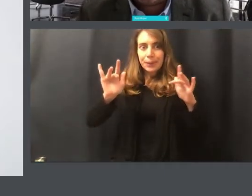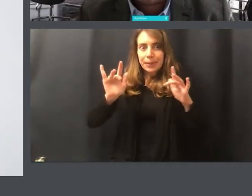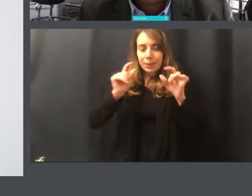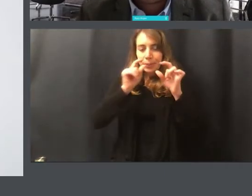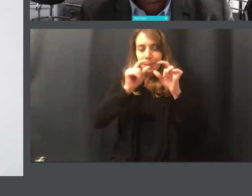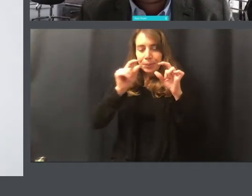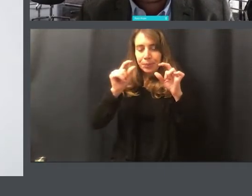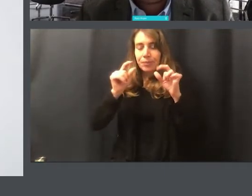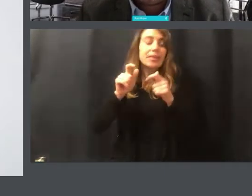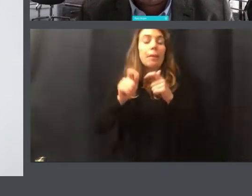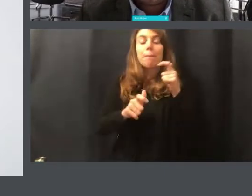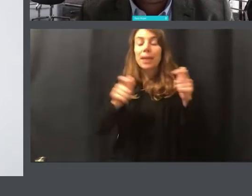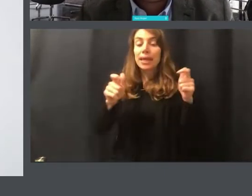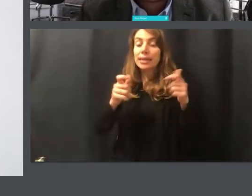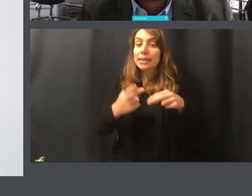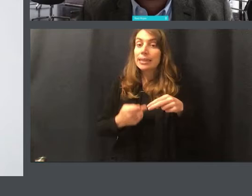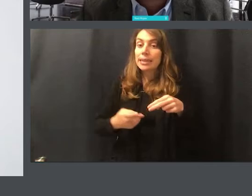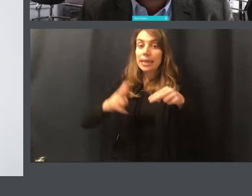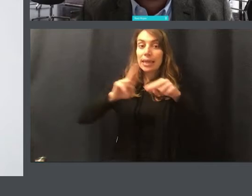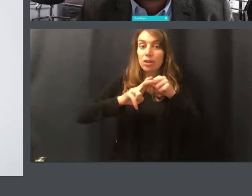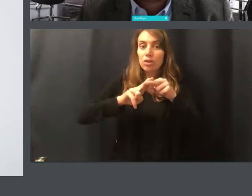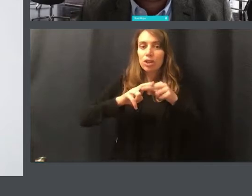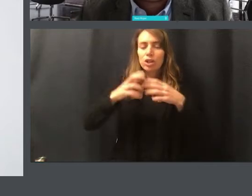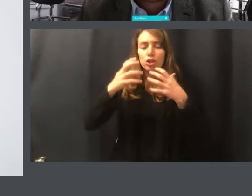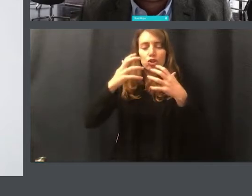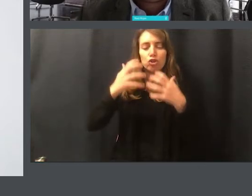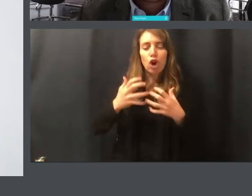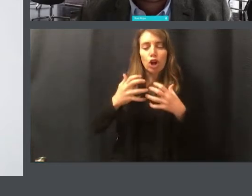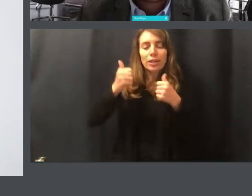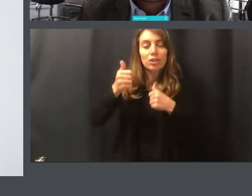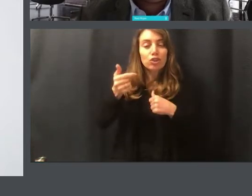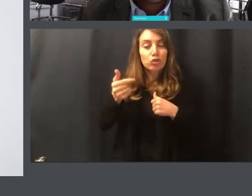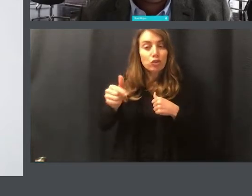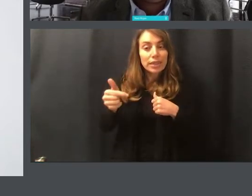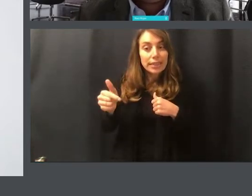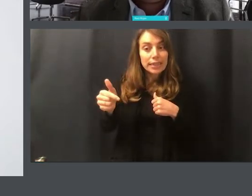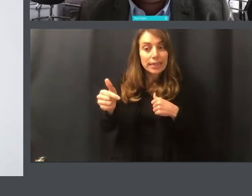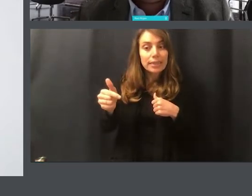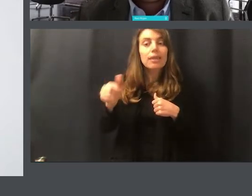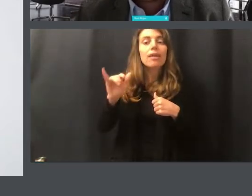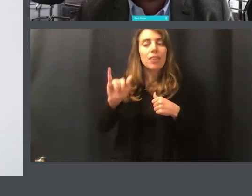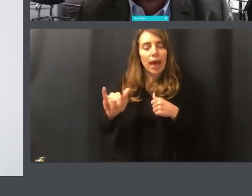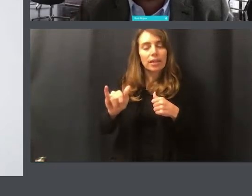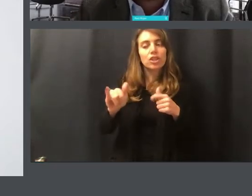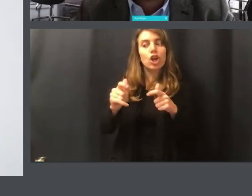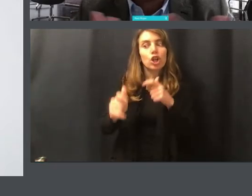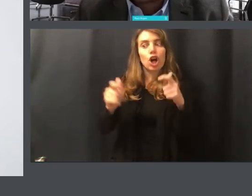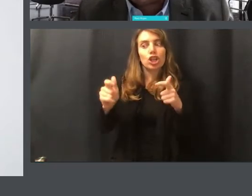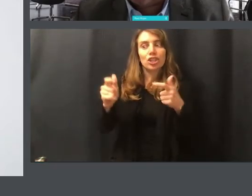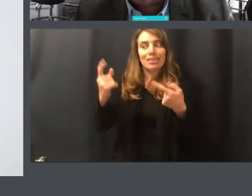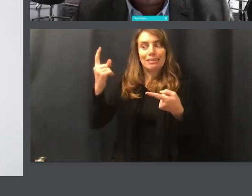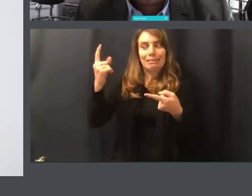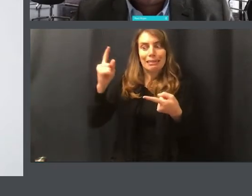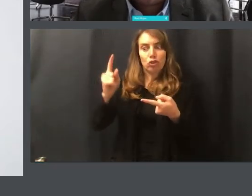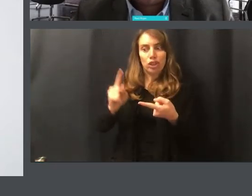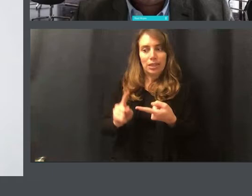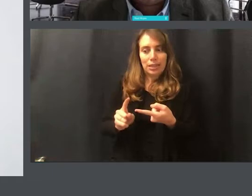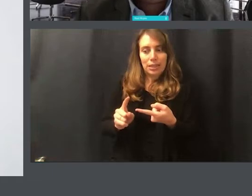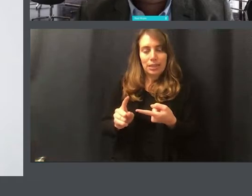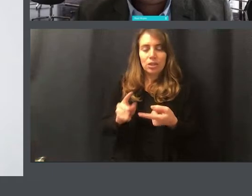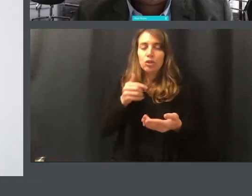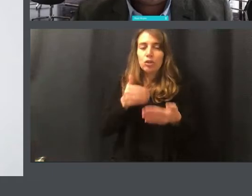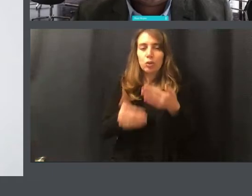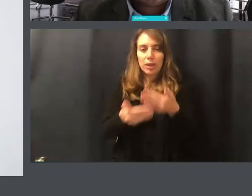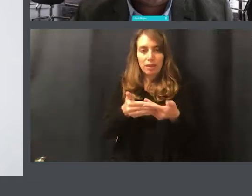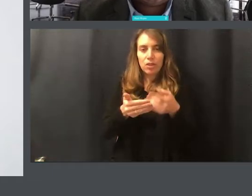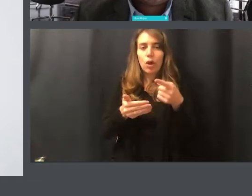and the darker green are the largest decreases, right, in the white alone population. So even though we're meeting virtually, we're being hosted by